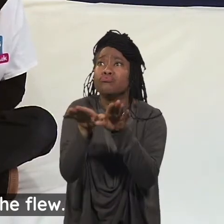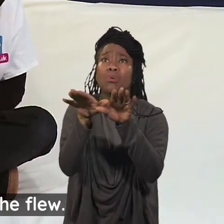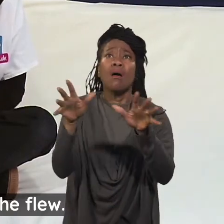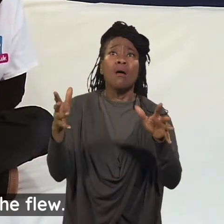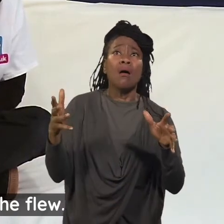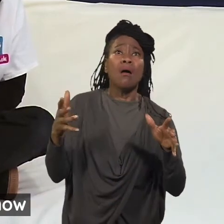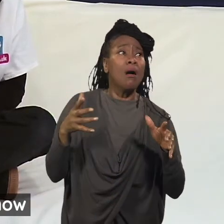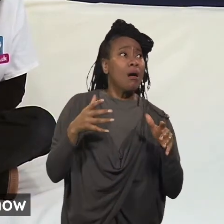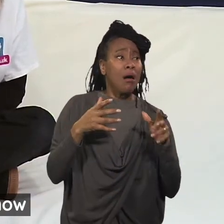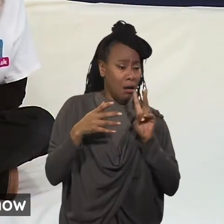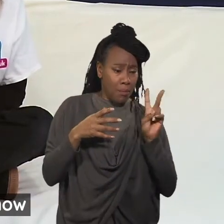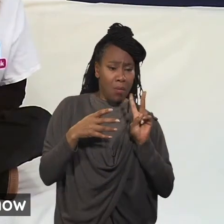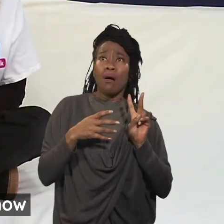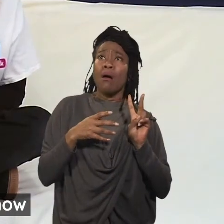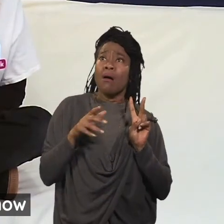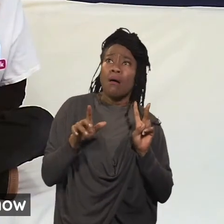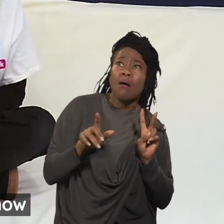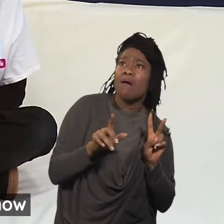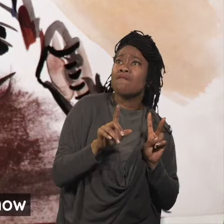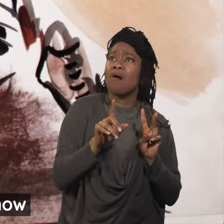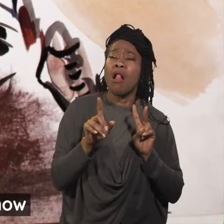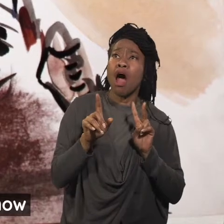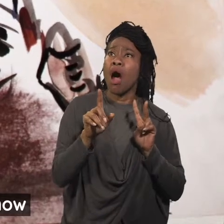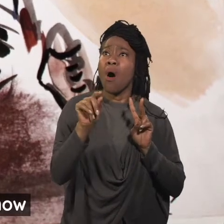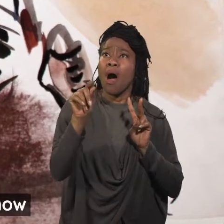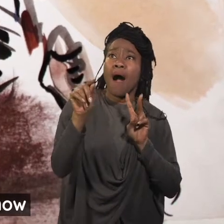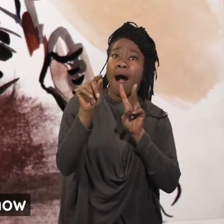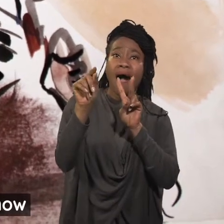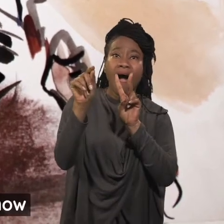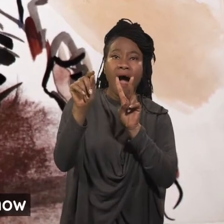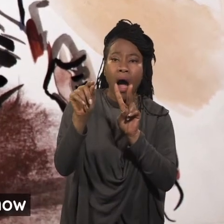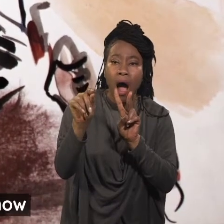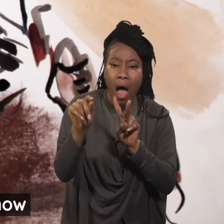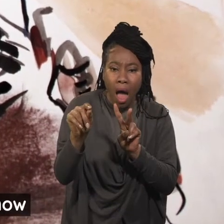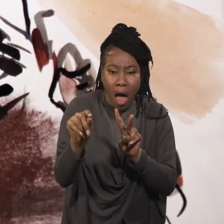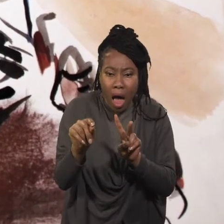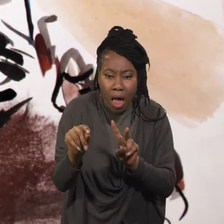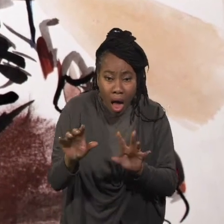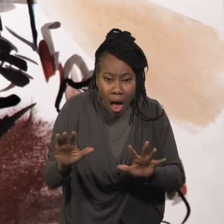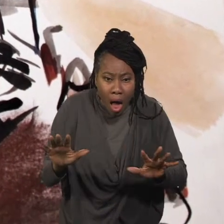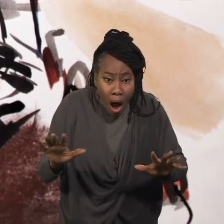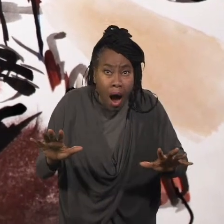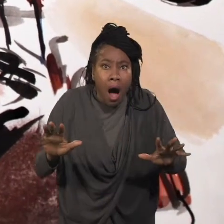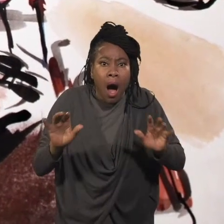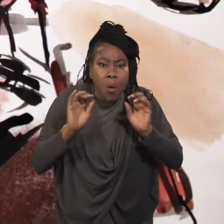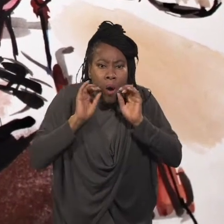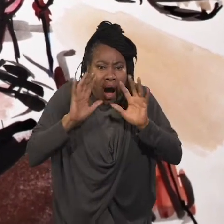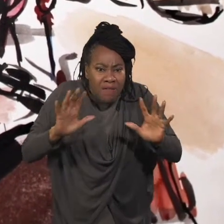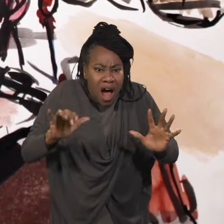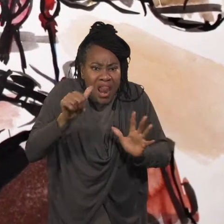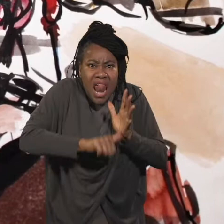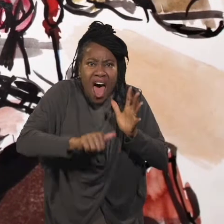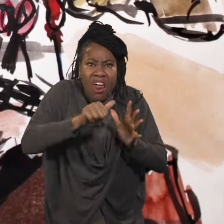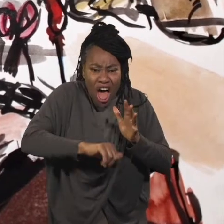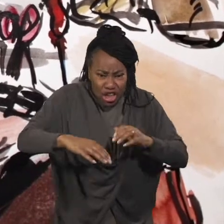flew. They followed him down to a wonderful show of piles of